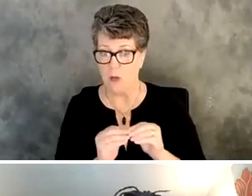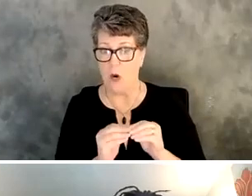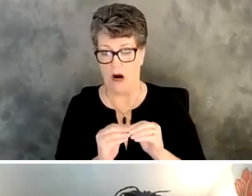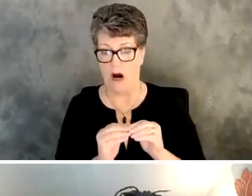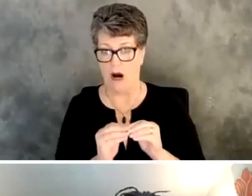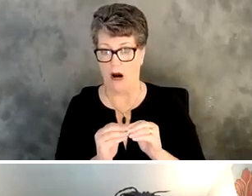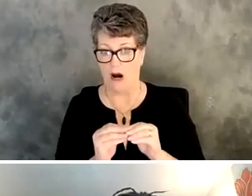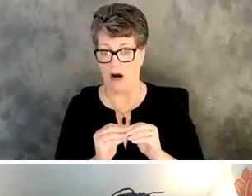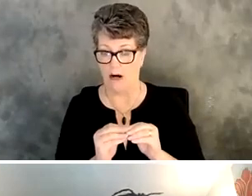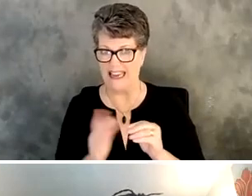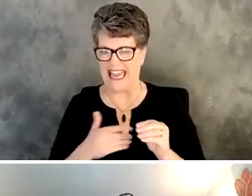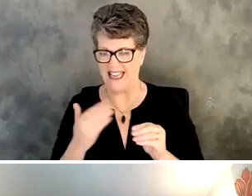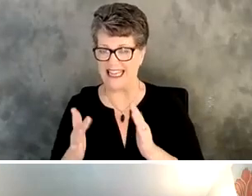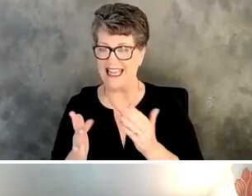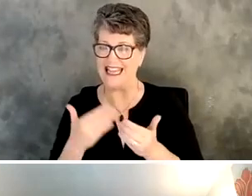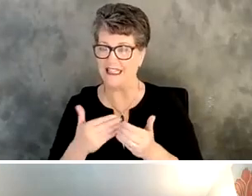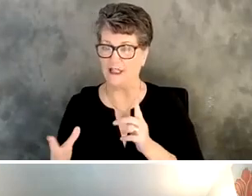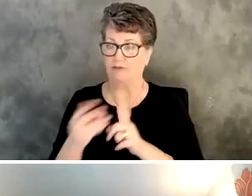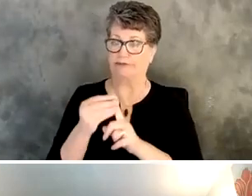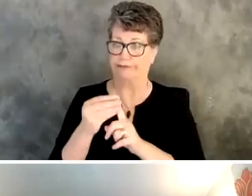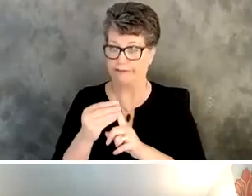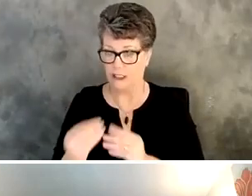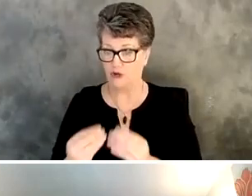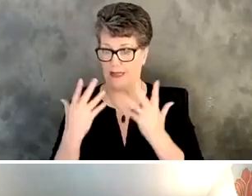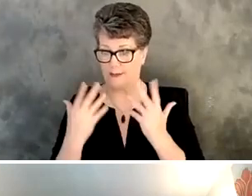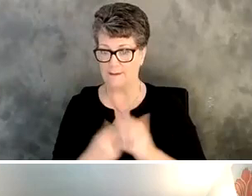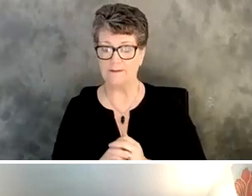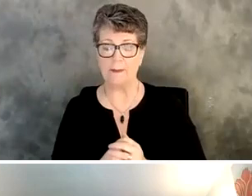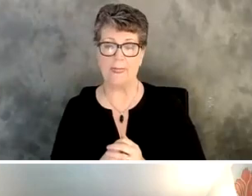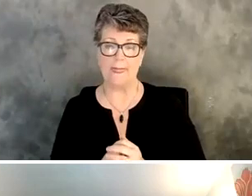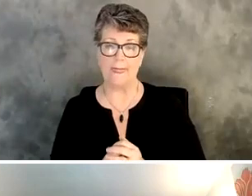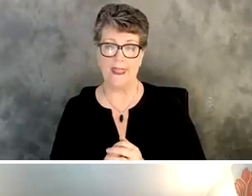it's more transmissible, it happens quicker. And so